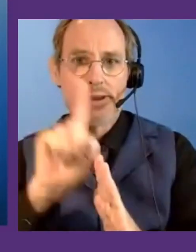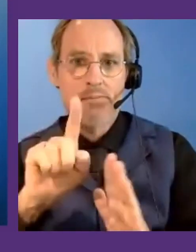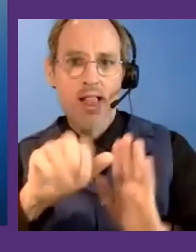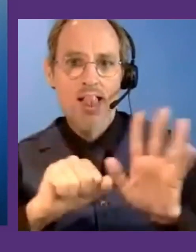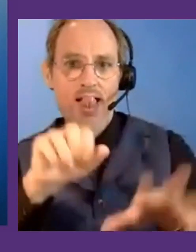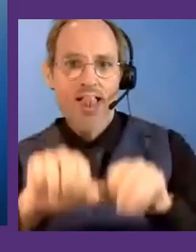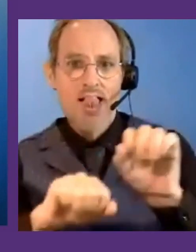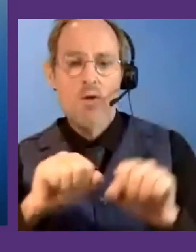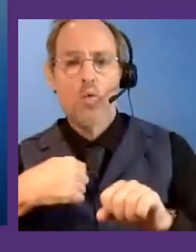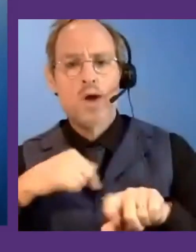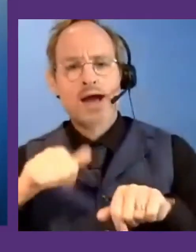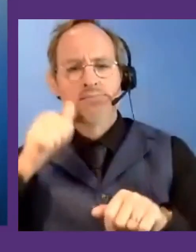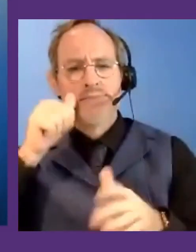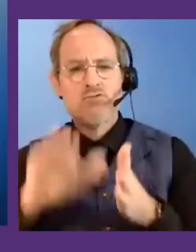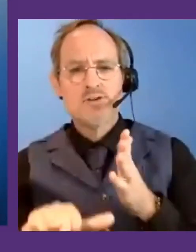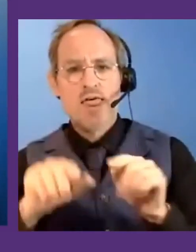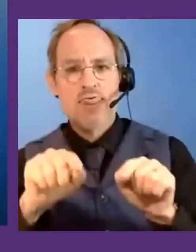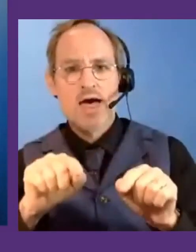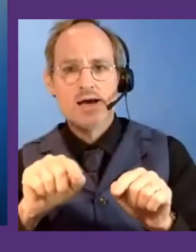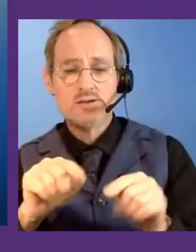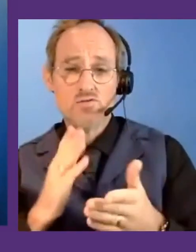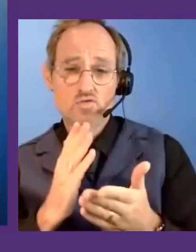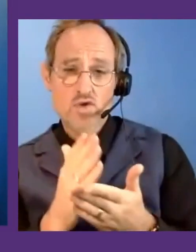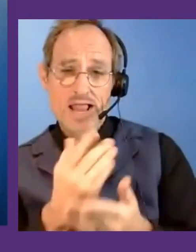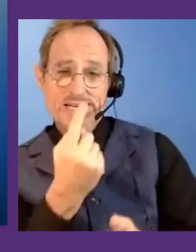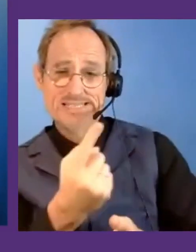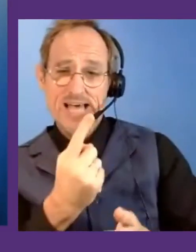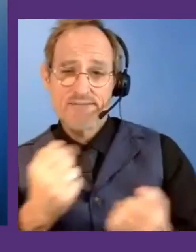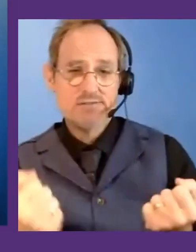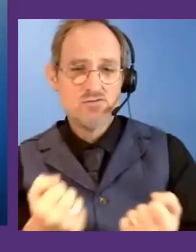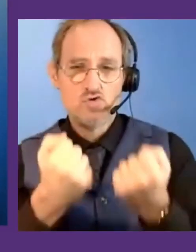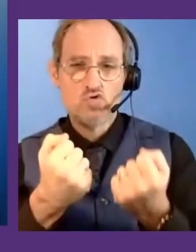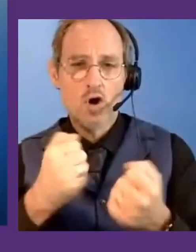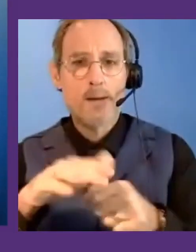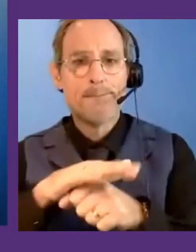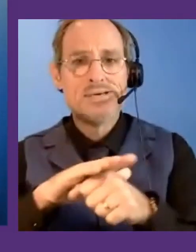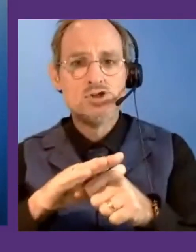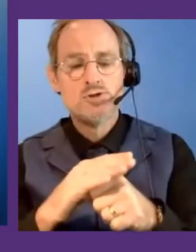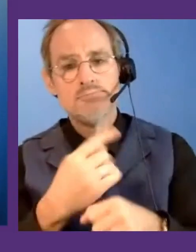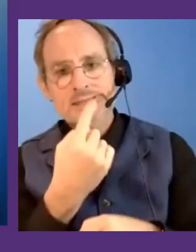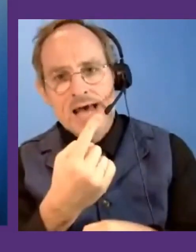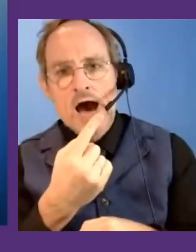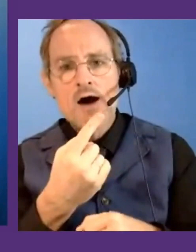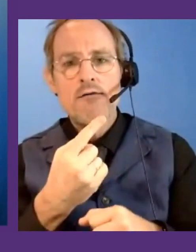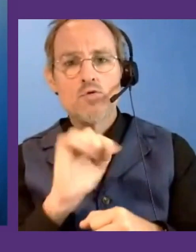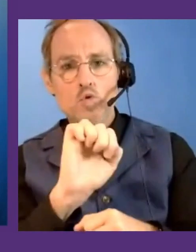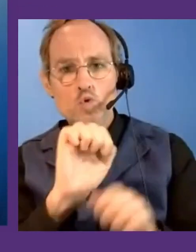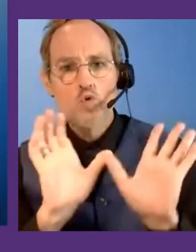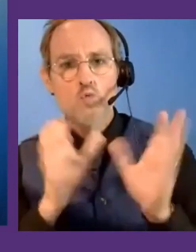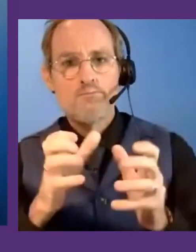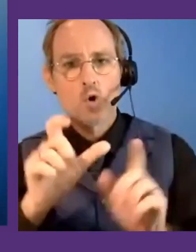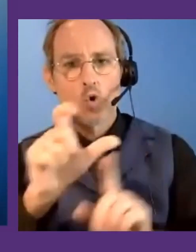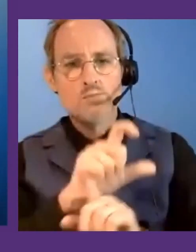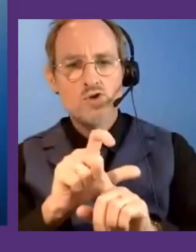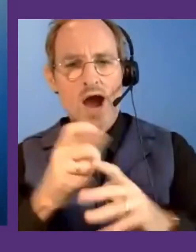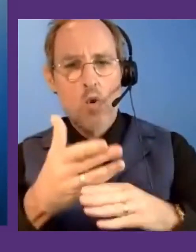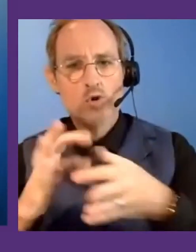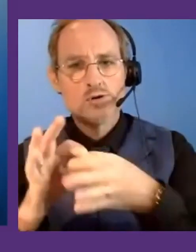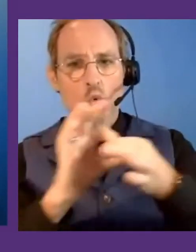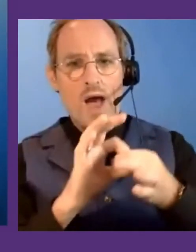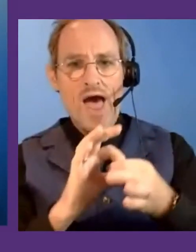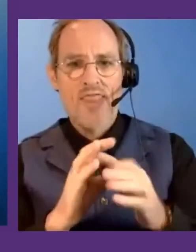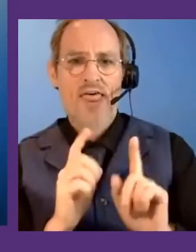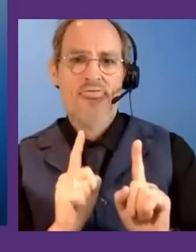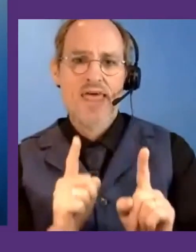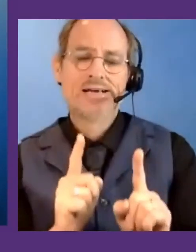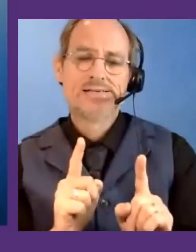beginning. So you're probably in the strongest position. You, the community that you are, the way that you work together are not a brilliant